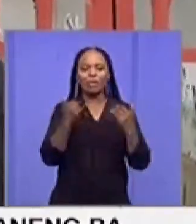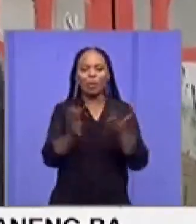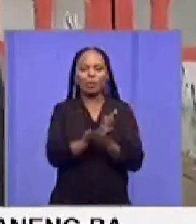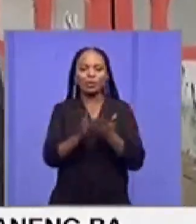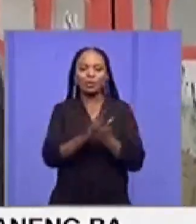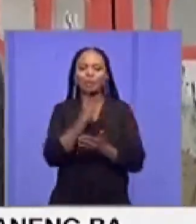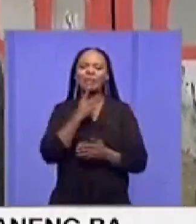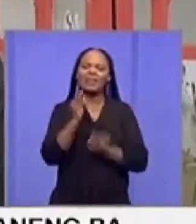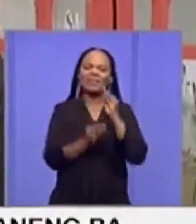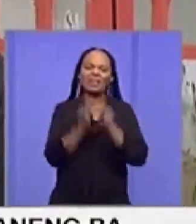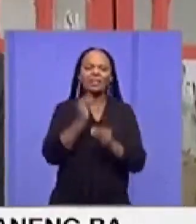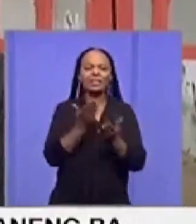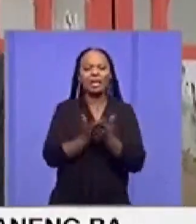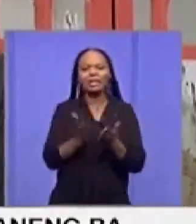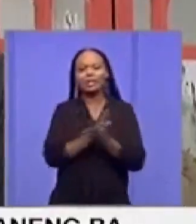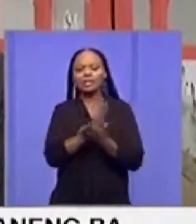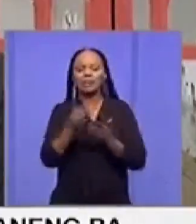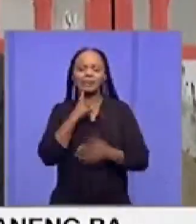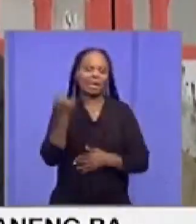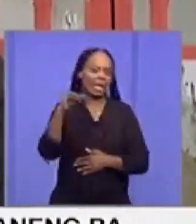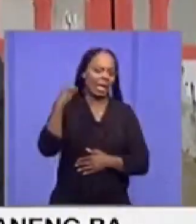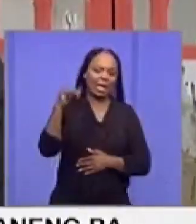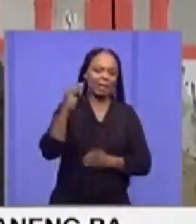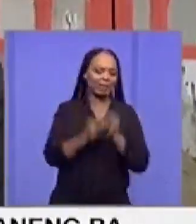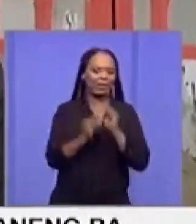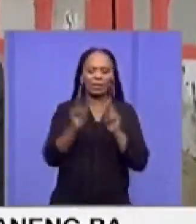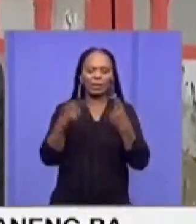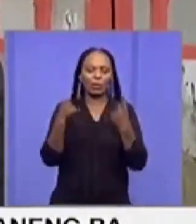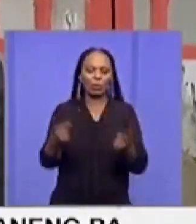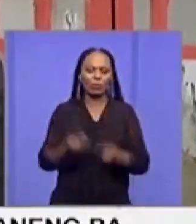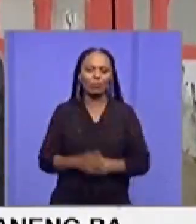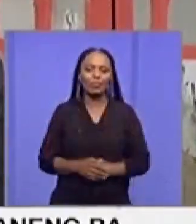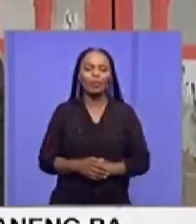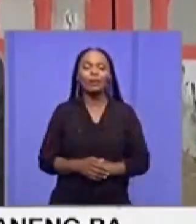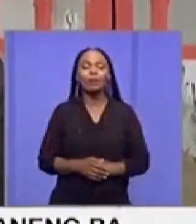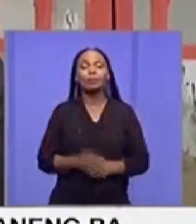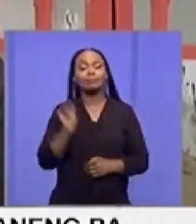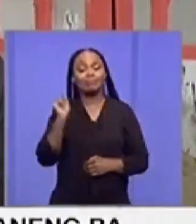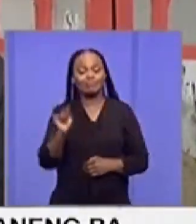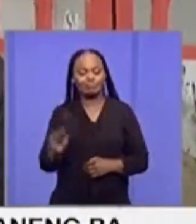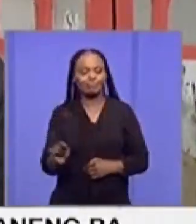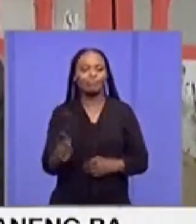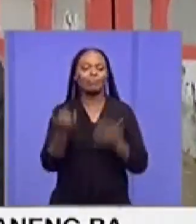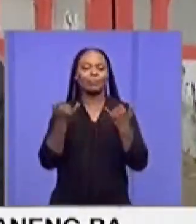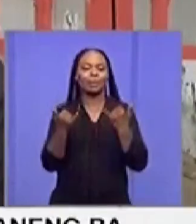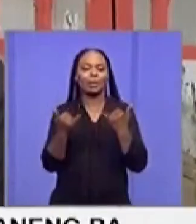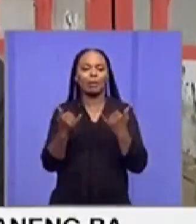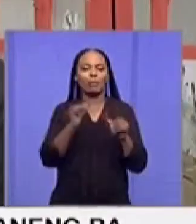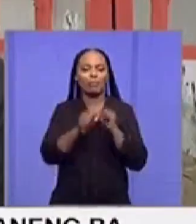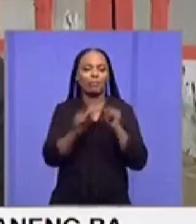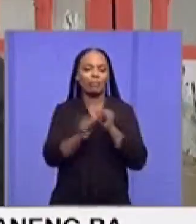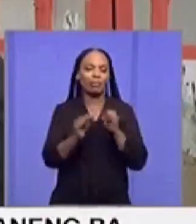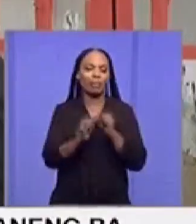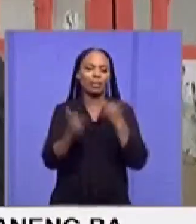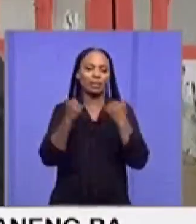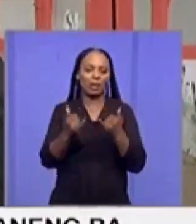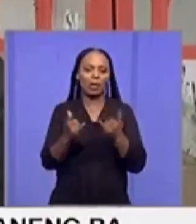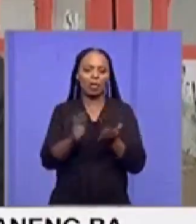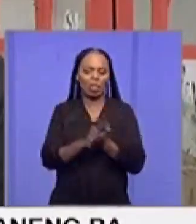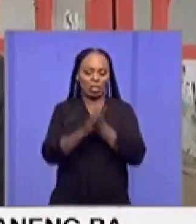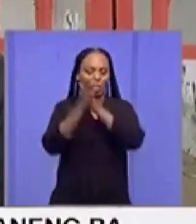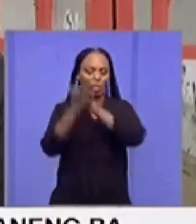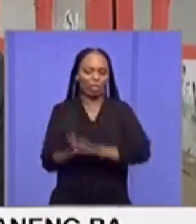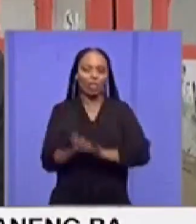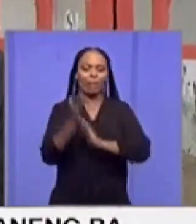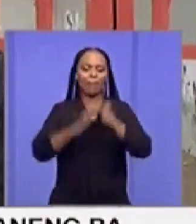go ka lokišega ba ba ba re a go kgonagala gore go ka lokišega ga re phumeng moago